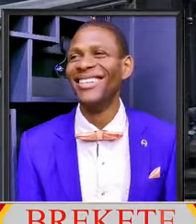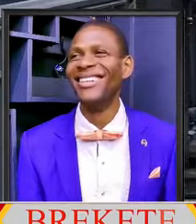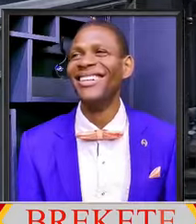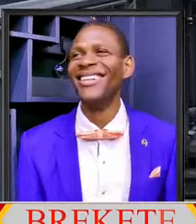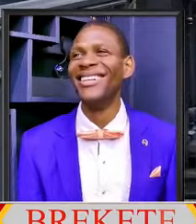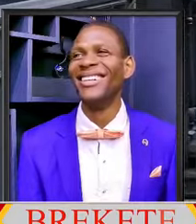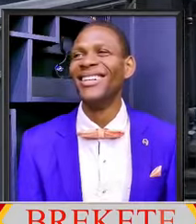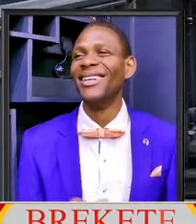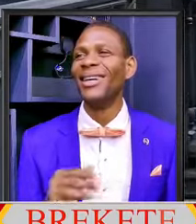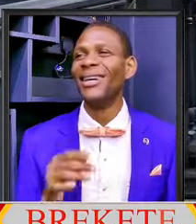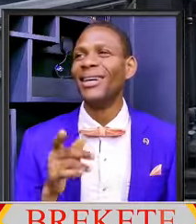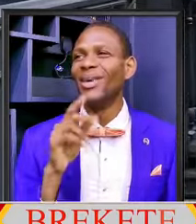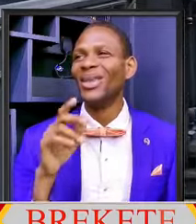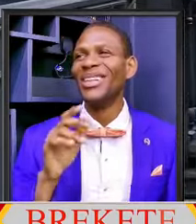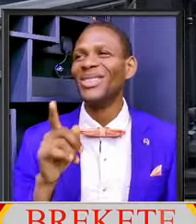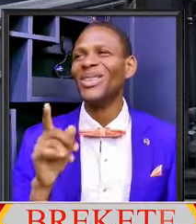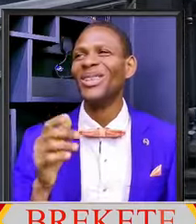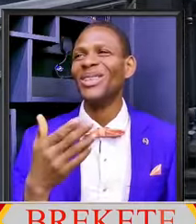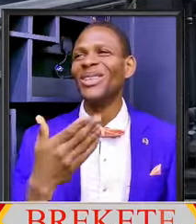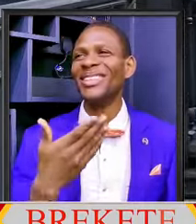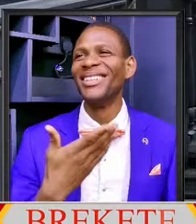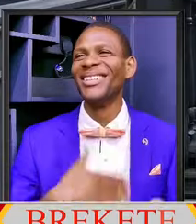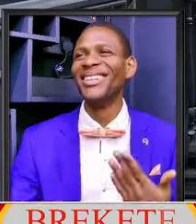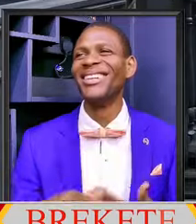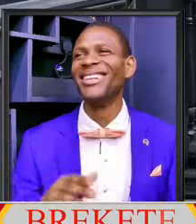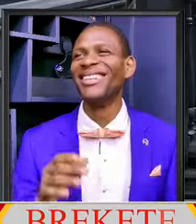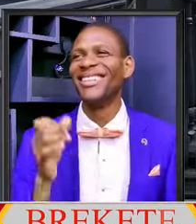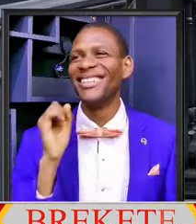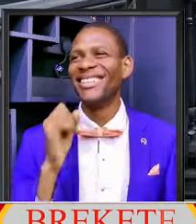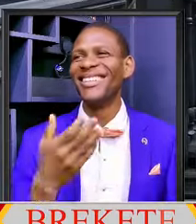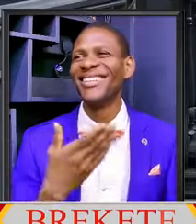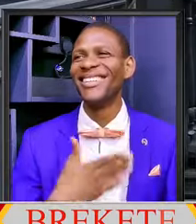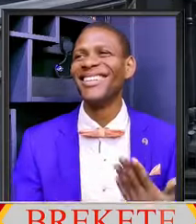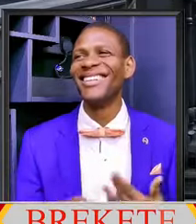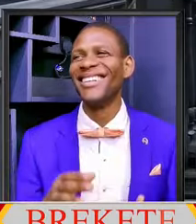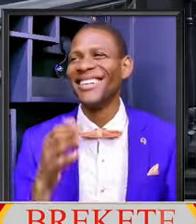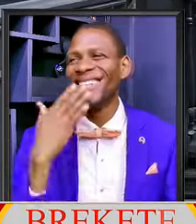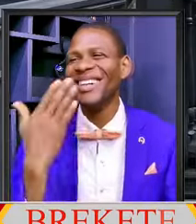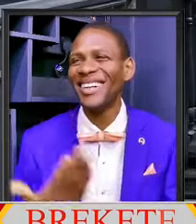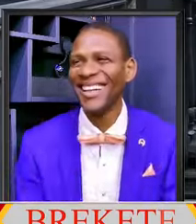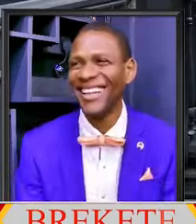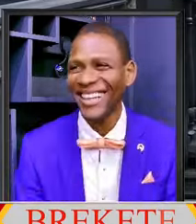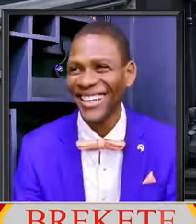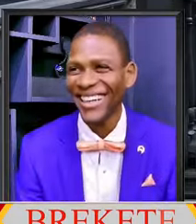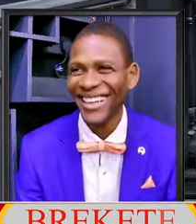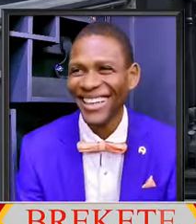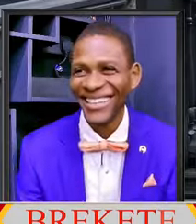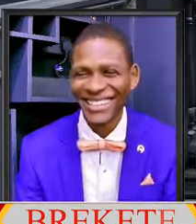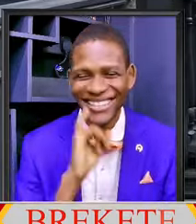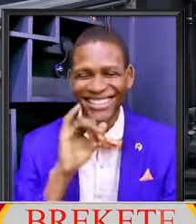Wait. Now she born them? Now she born you? Yes, sir. Auntie, good morning, ma.